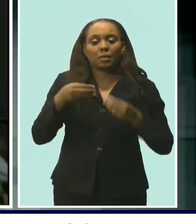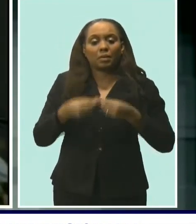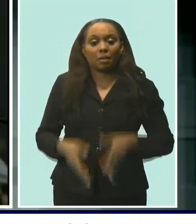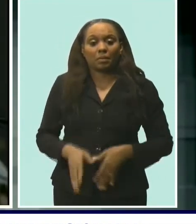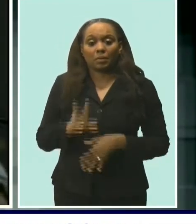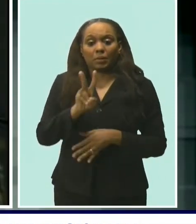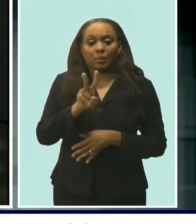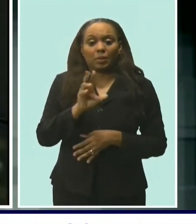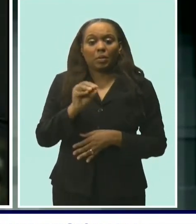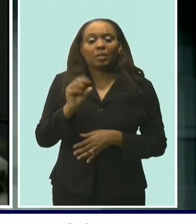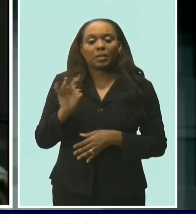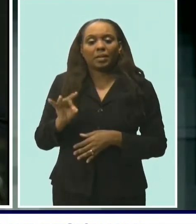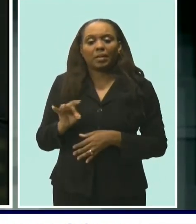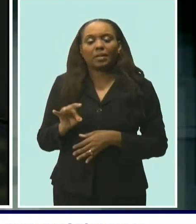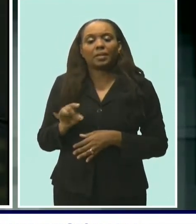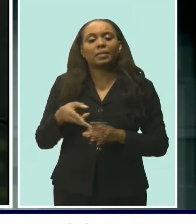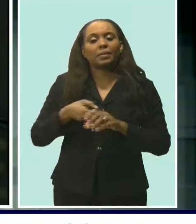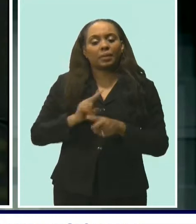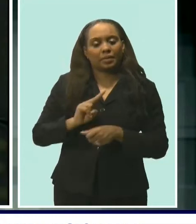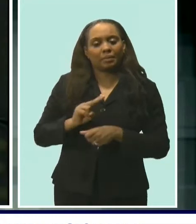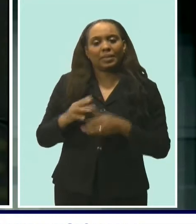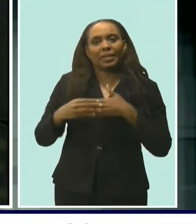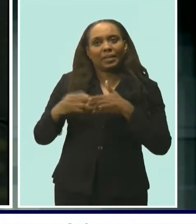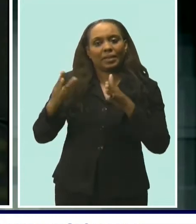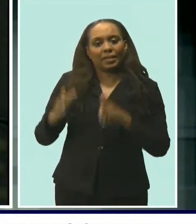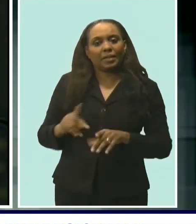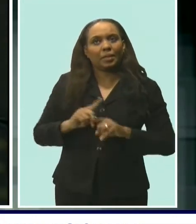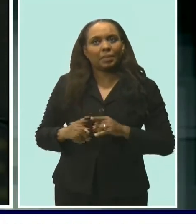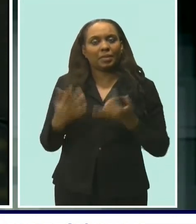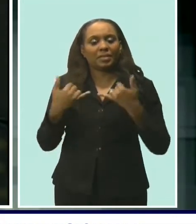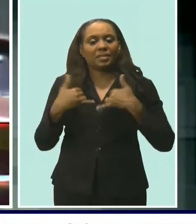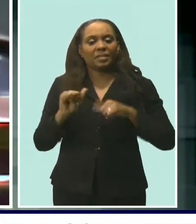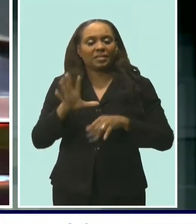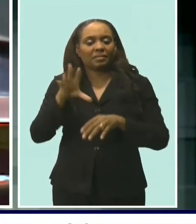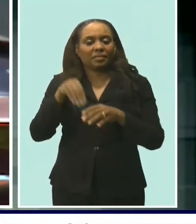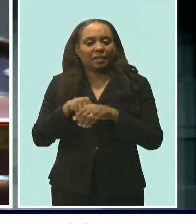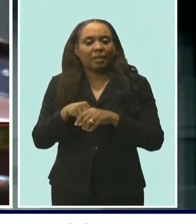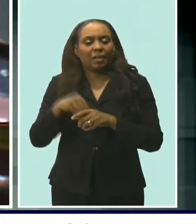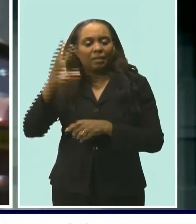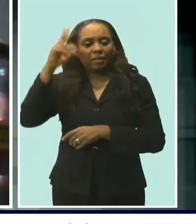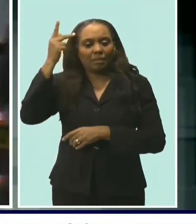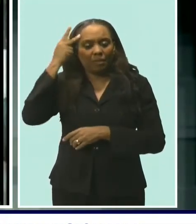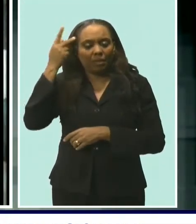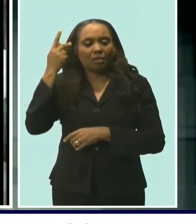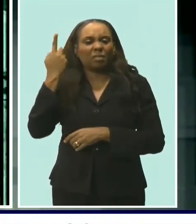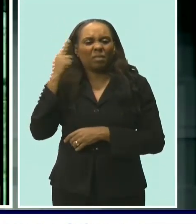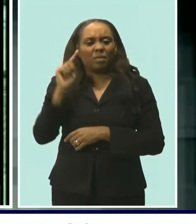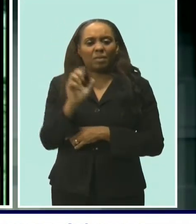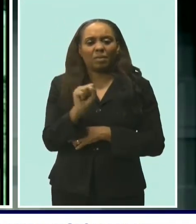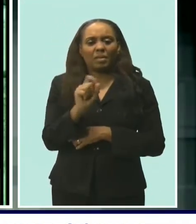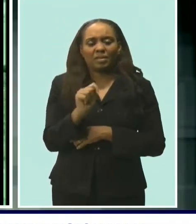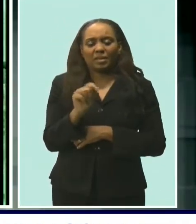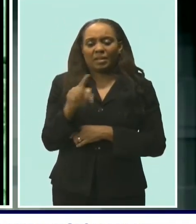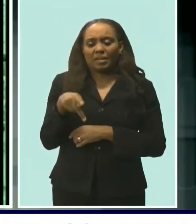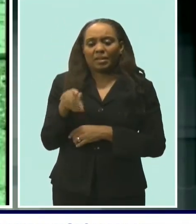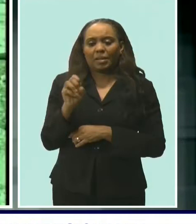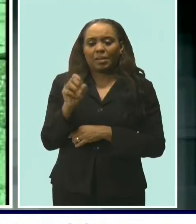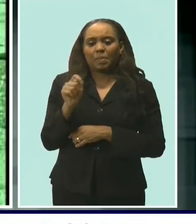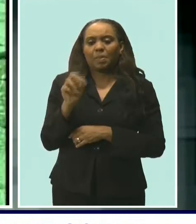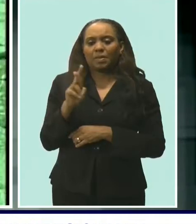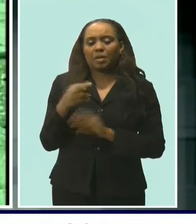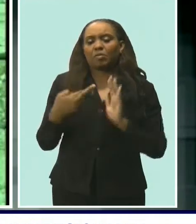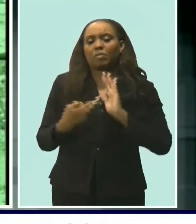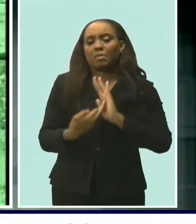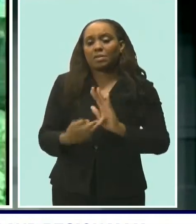Professor Arthur stepped down as party leader, but remained Member of Parliament for the constituency of St. Peter, a seat he held for more than